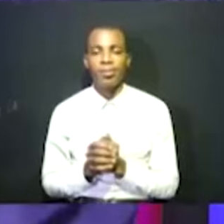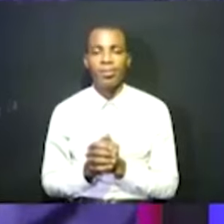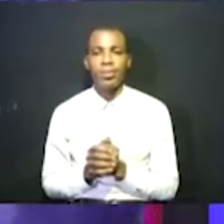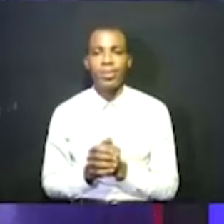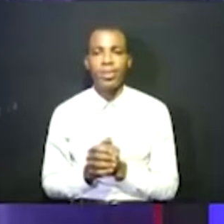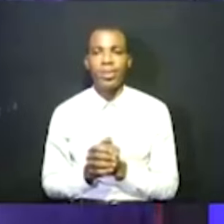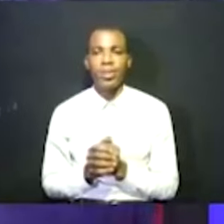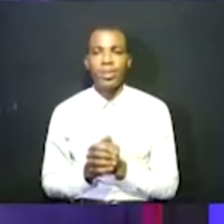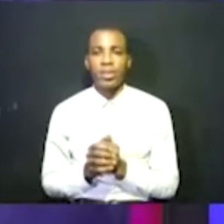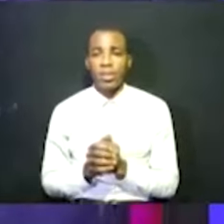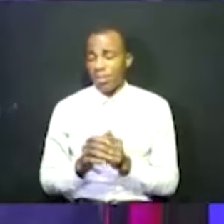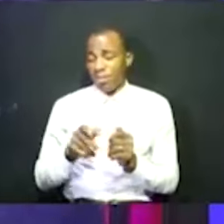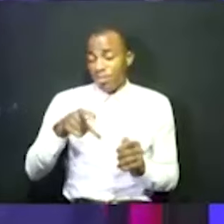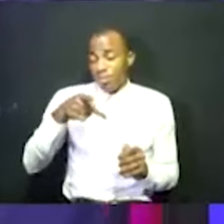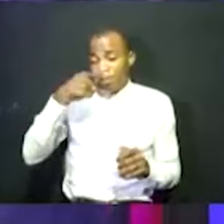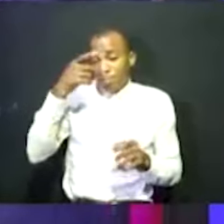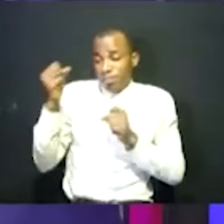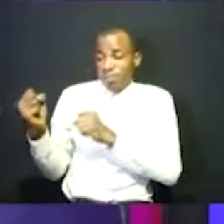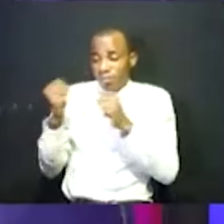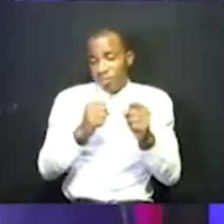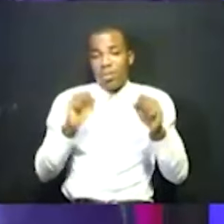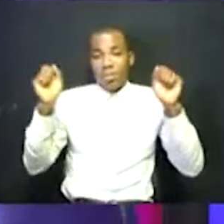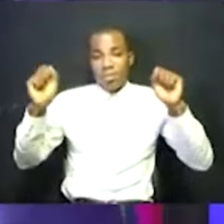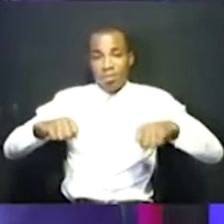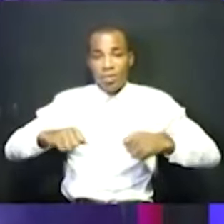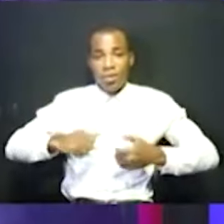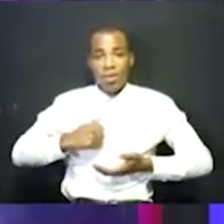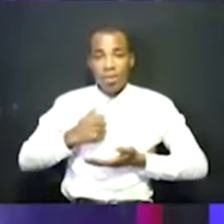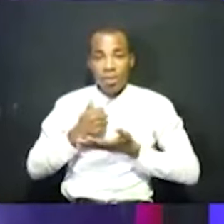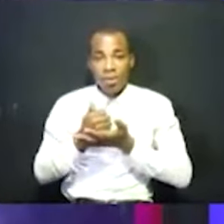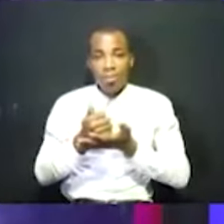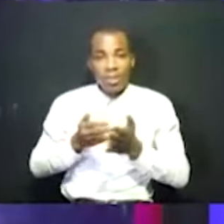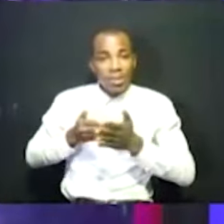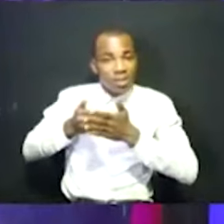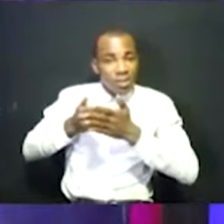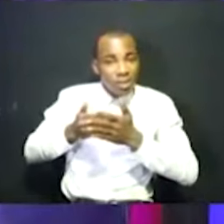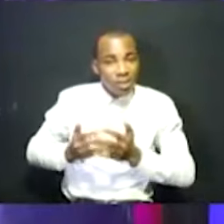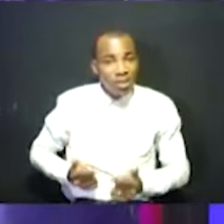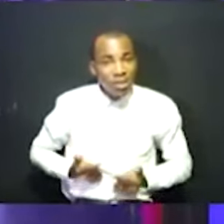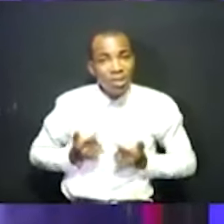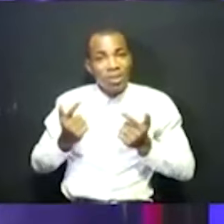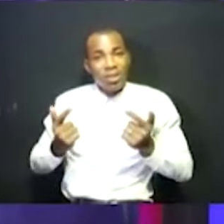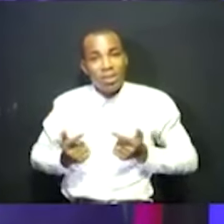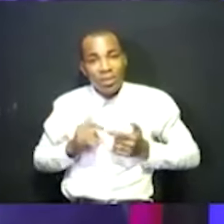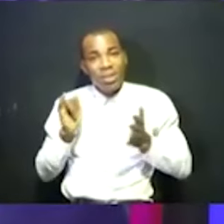the power to live the life worthy of our calling.